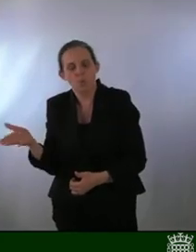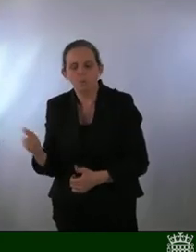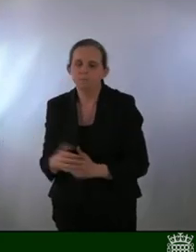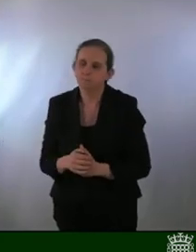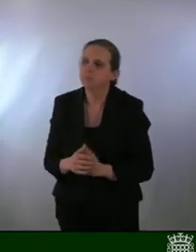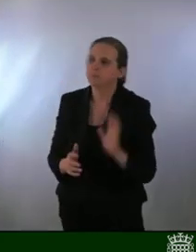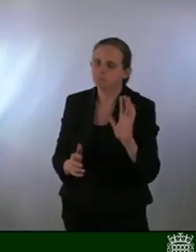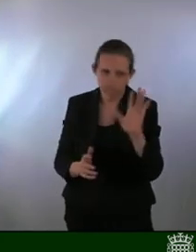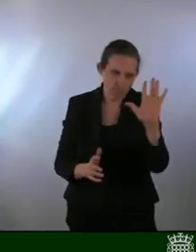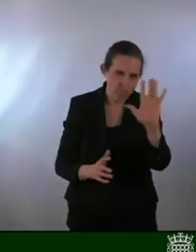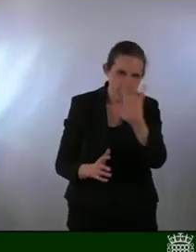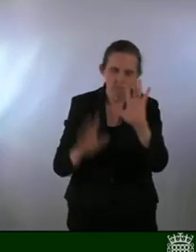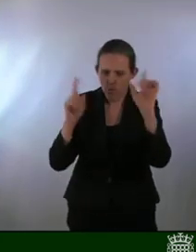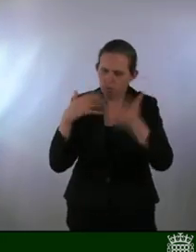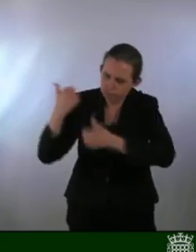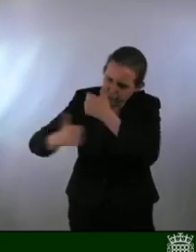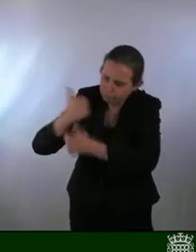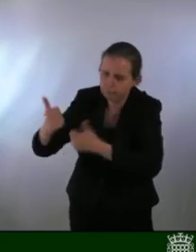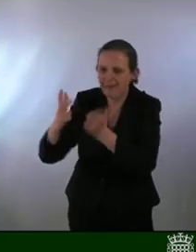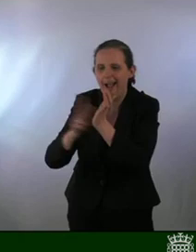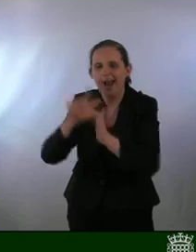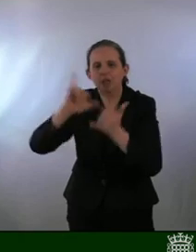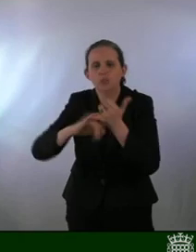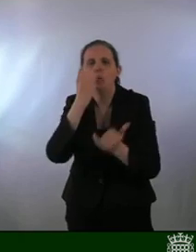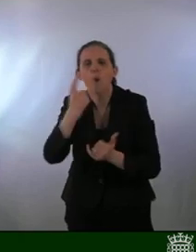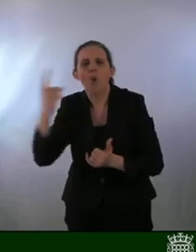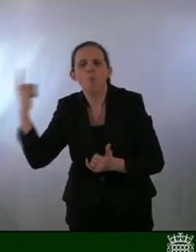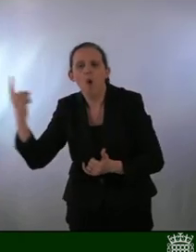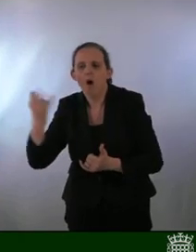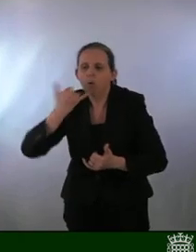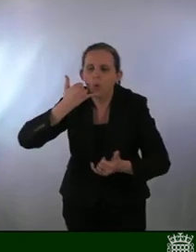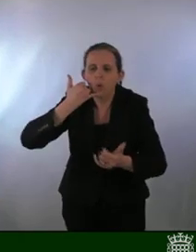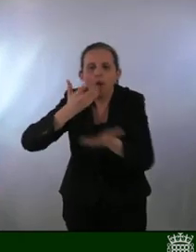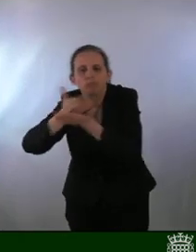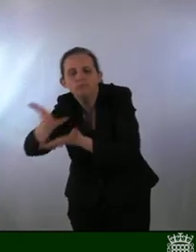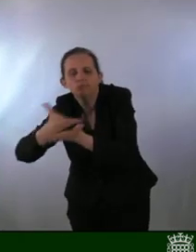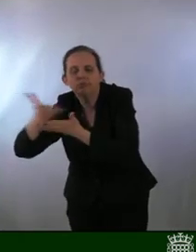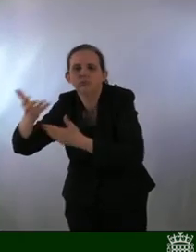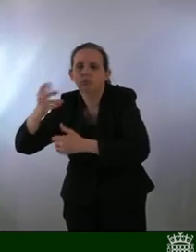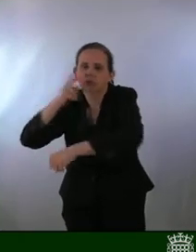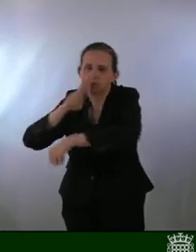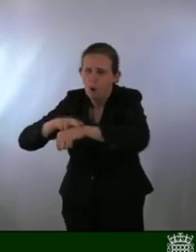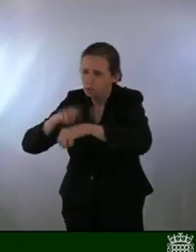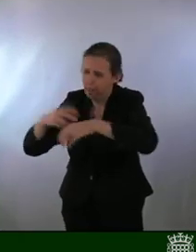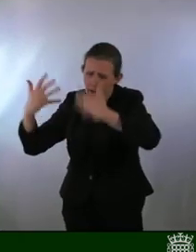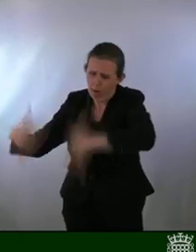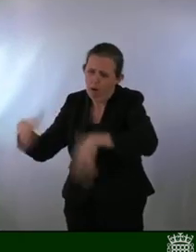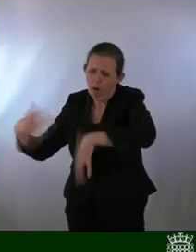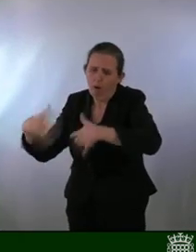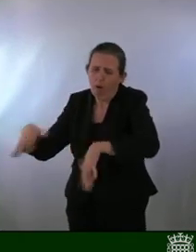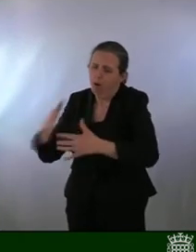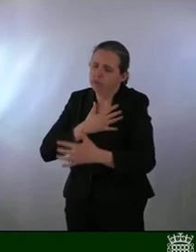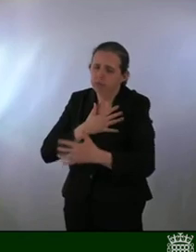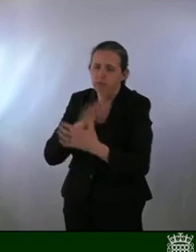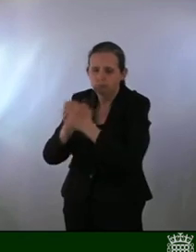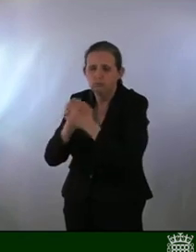to the 111 call handlers and the clinicians who have just done an amazing job over these last few weeks. I don't know what we would have done without them.